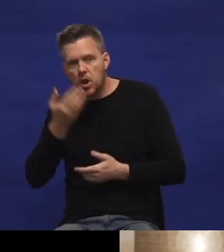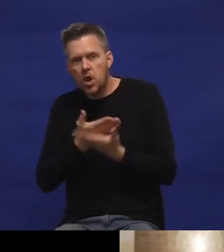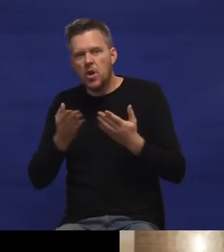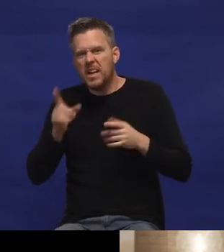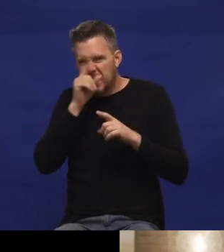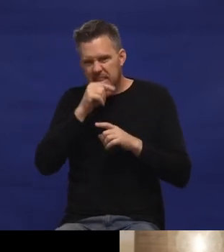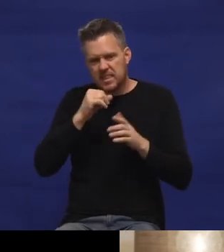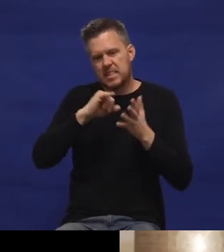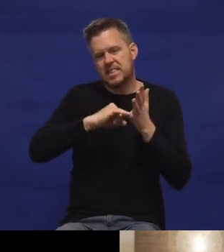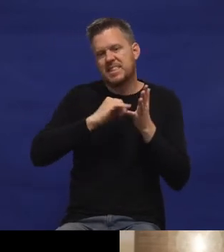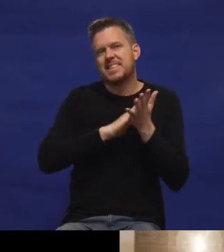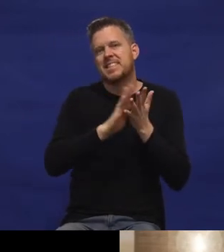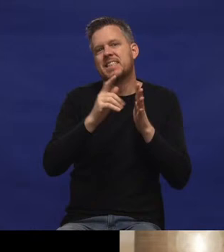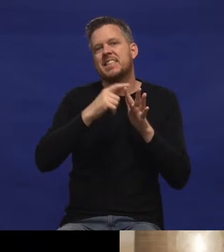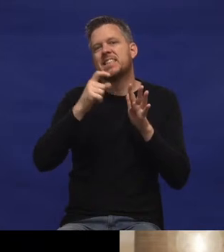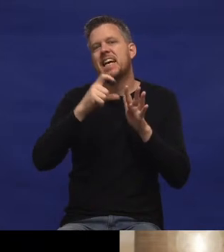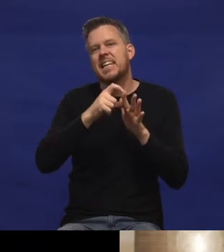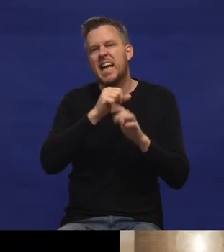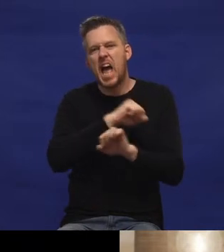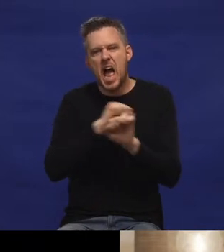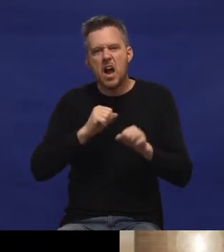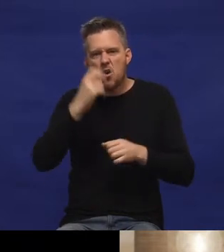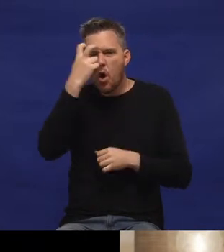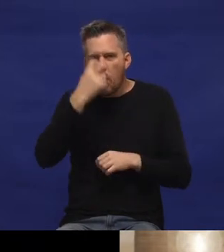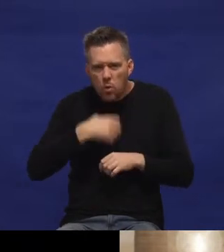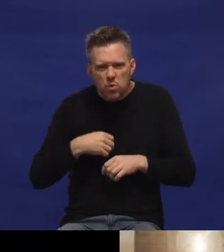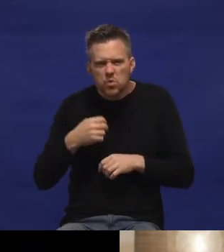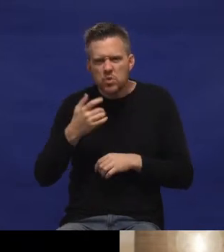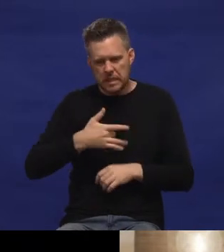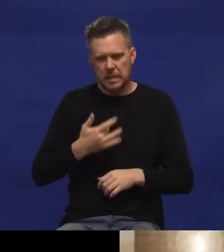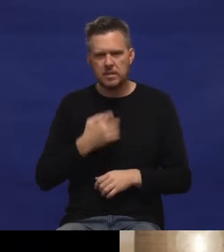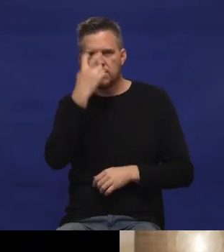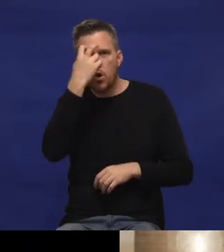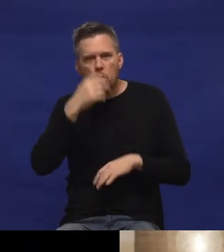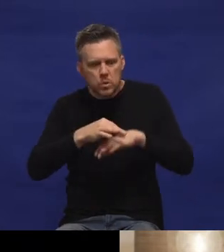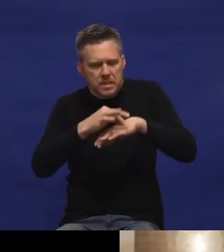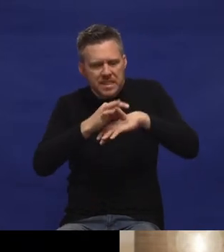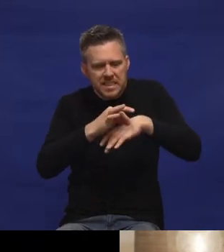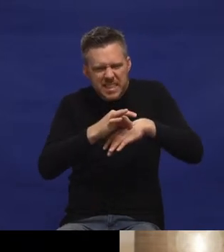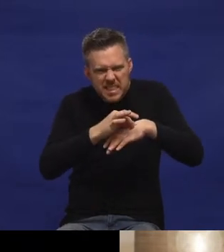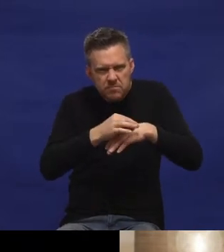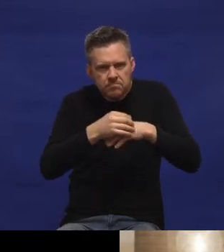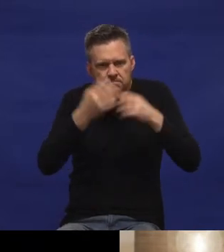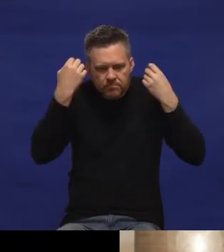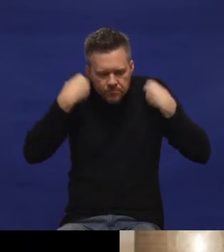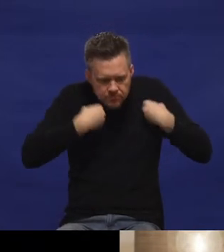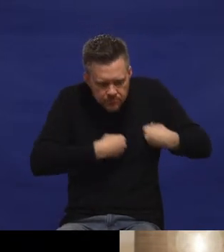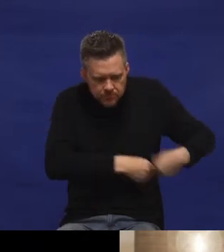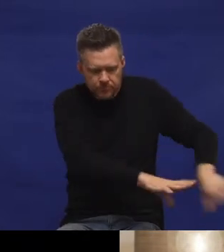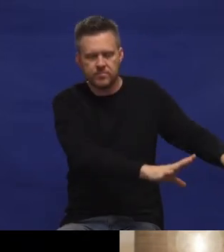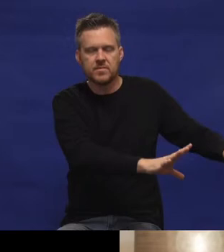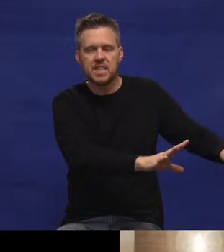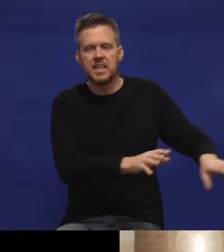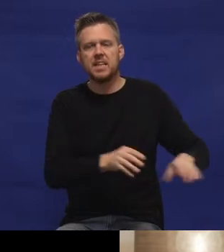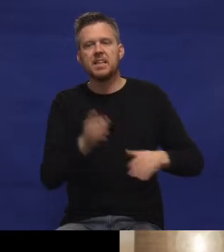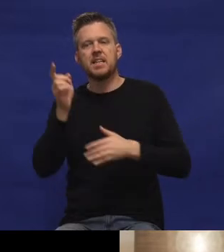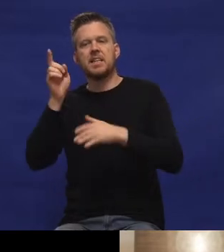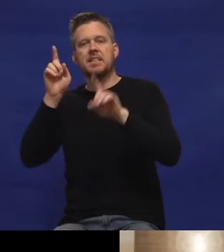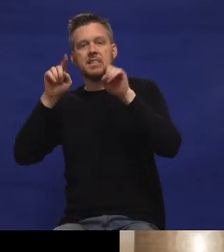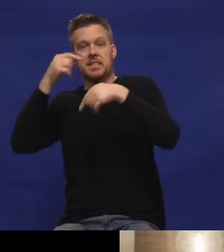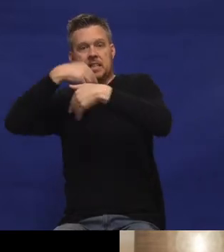get to shed our old life, the skin that's decaying, and we get to enter into a brand